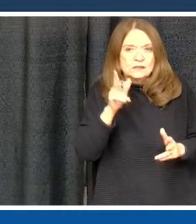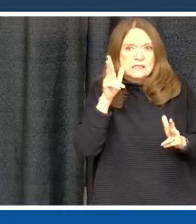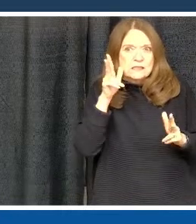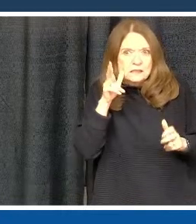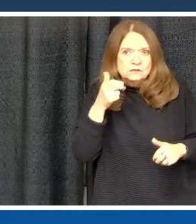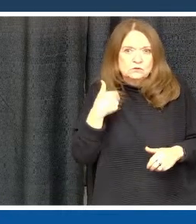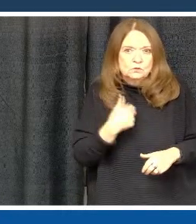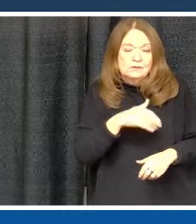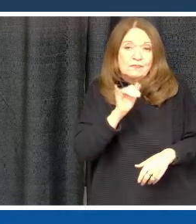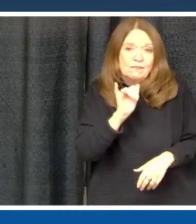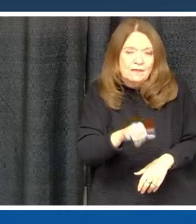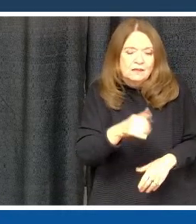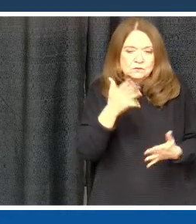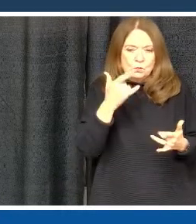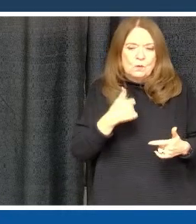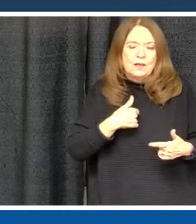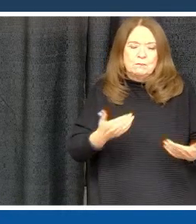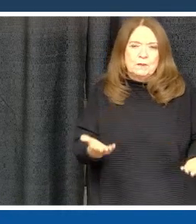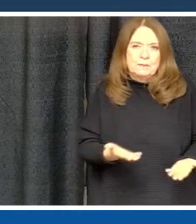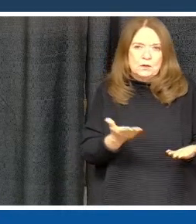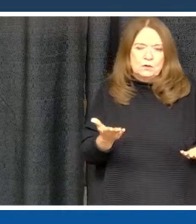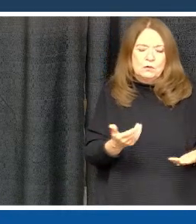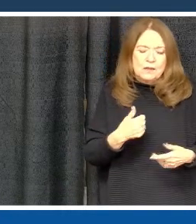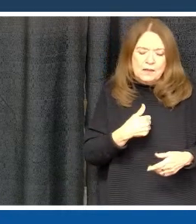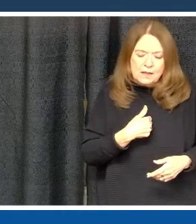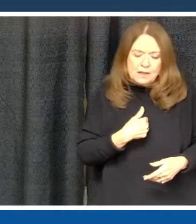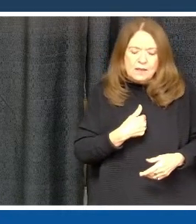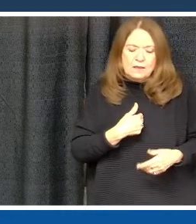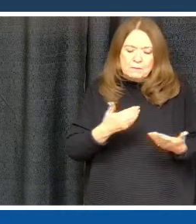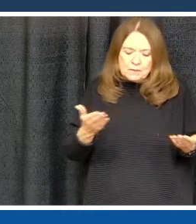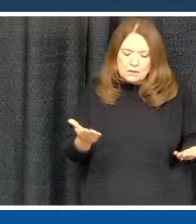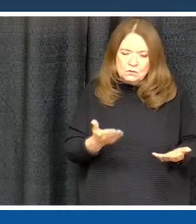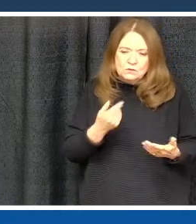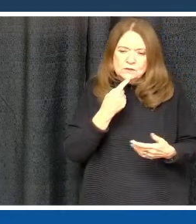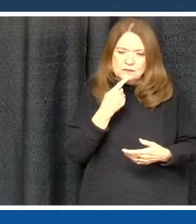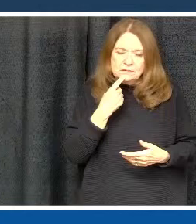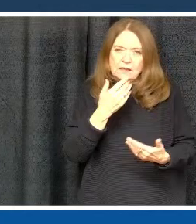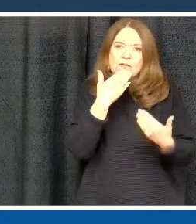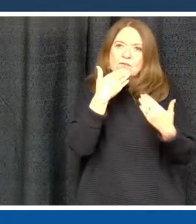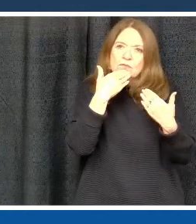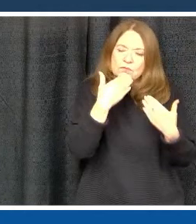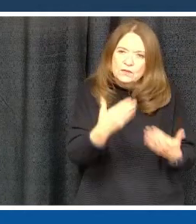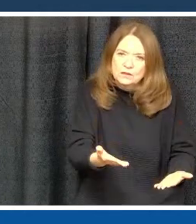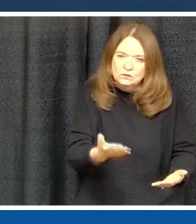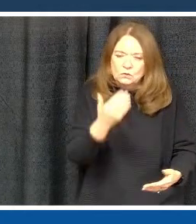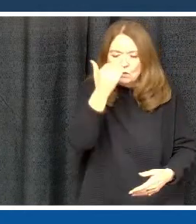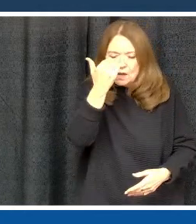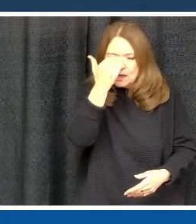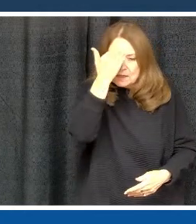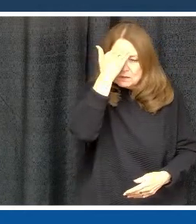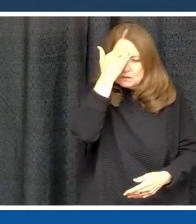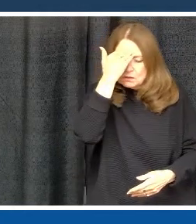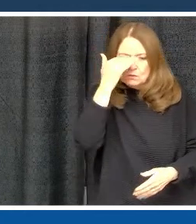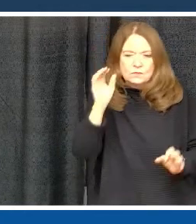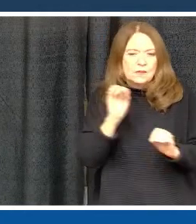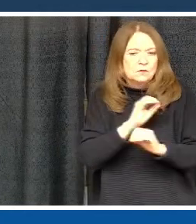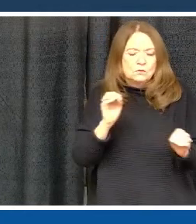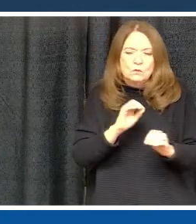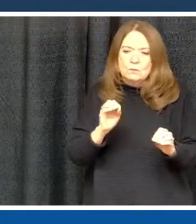And that is why I'm up here. I am up here to say thank you. I know nobody,